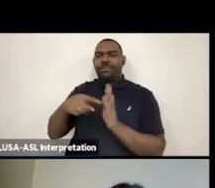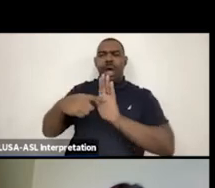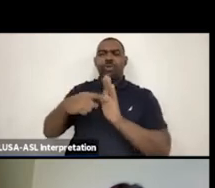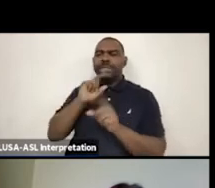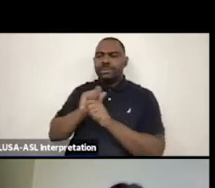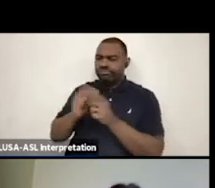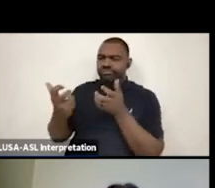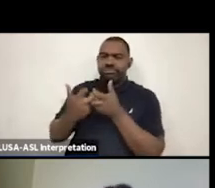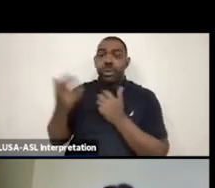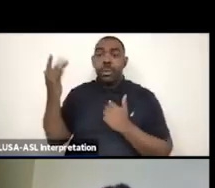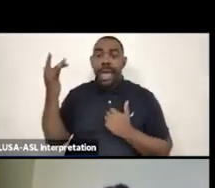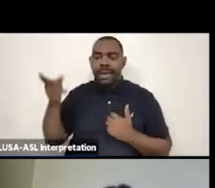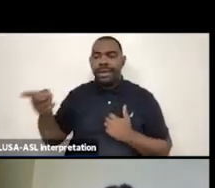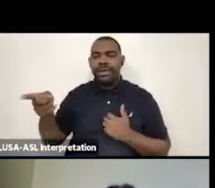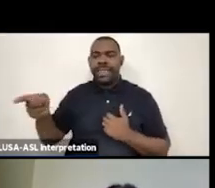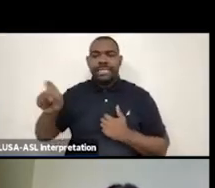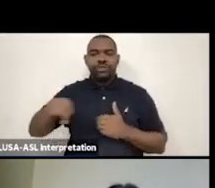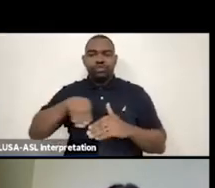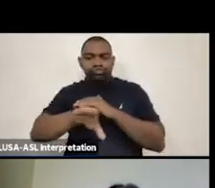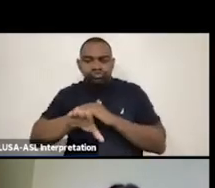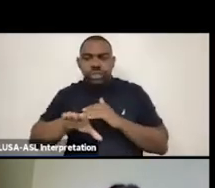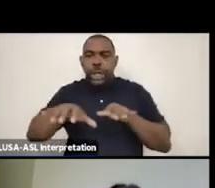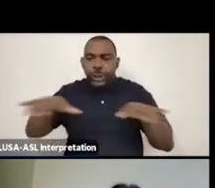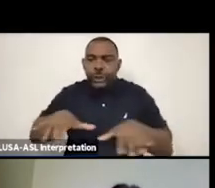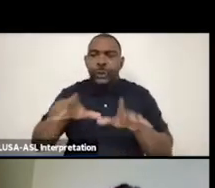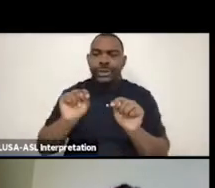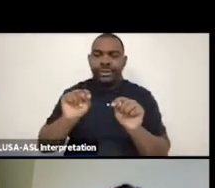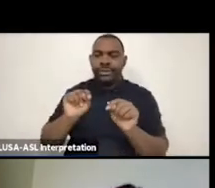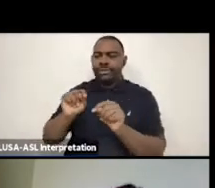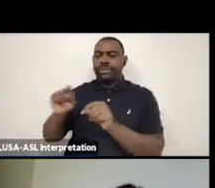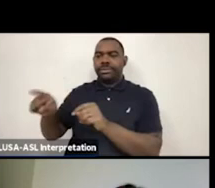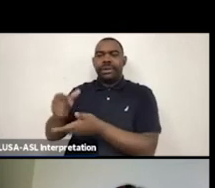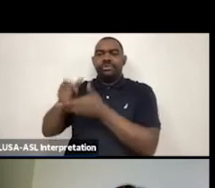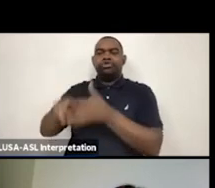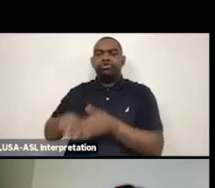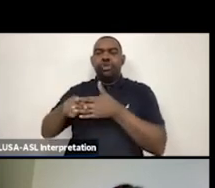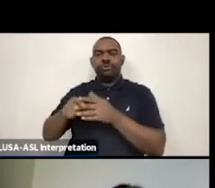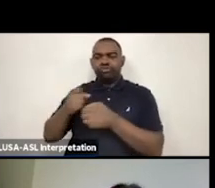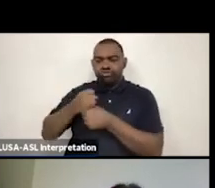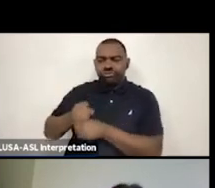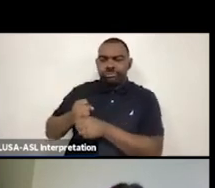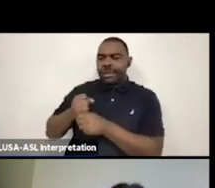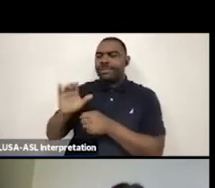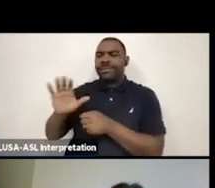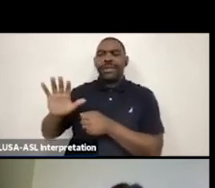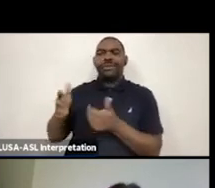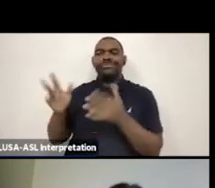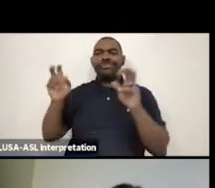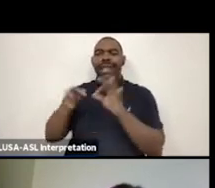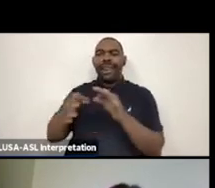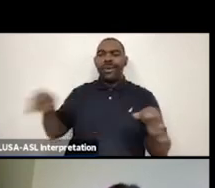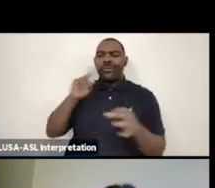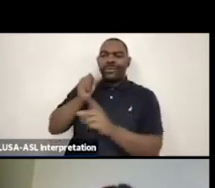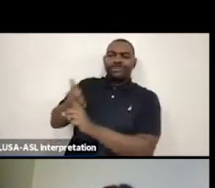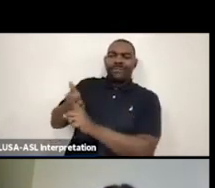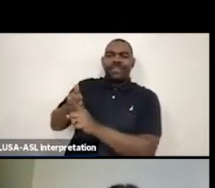works, because they just need to get in there and do it. They need to start kind of creating this language that's all their